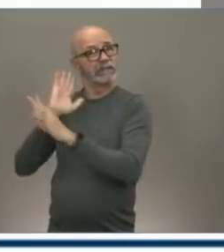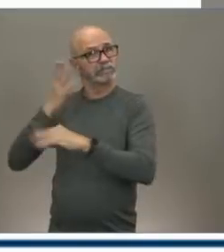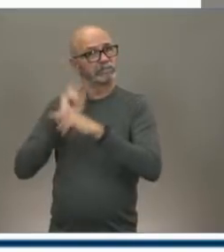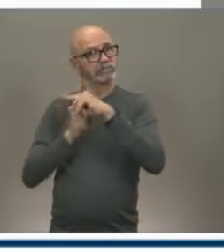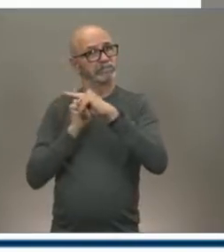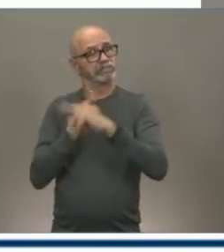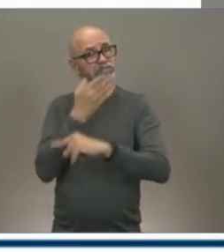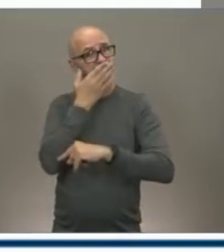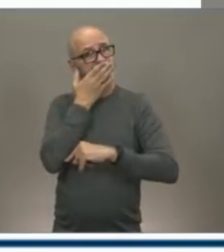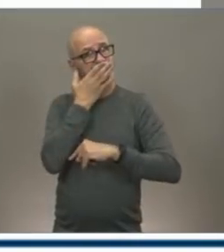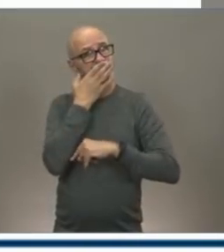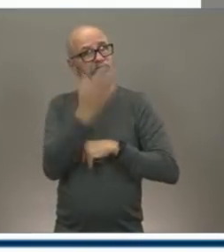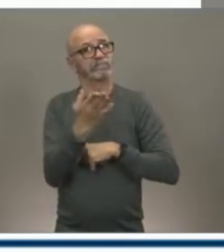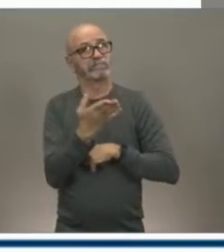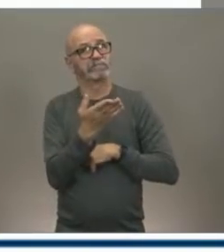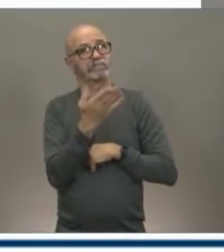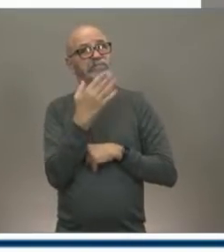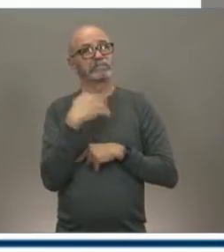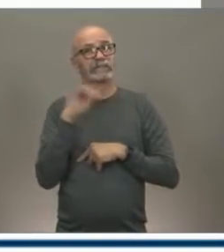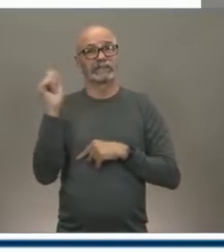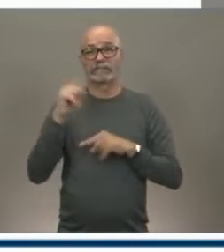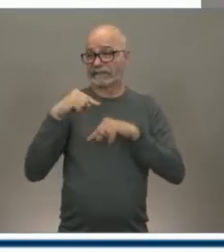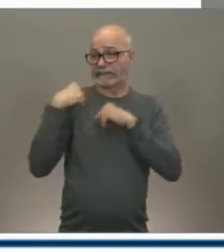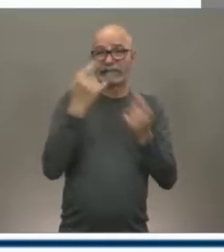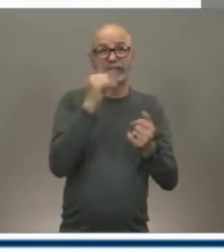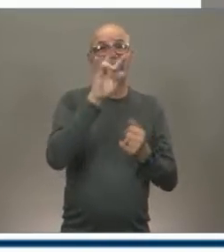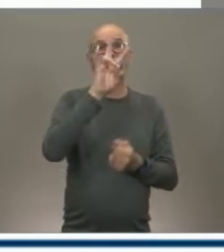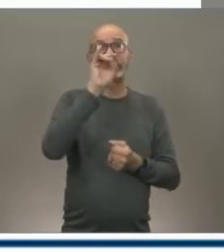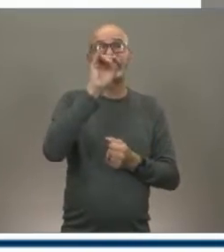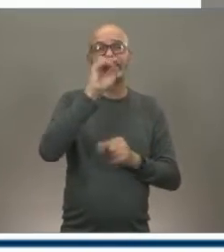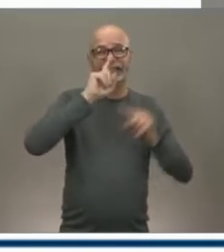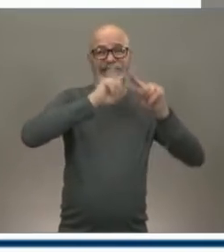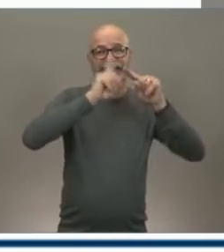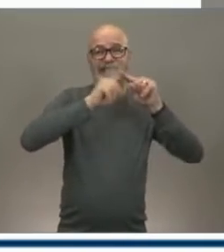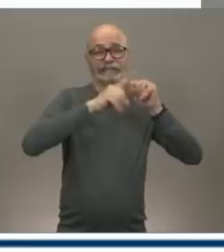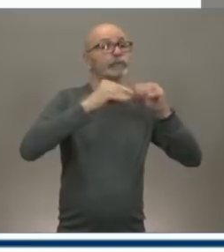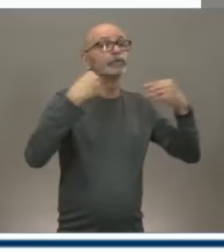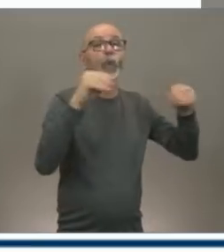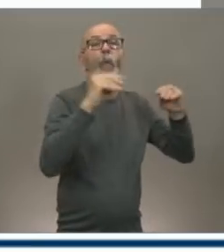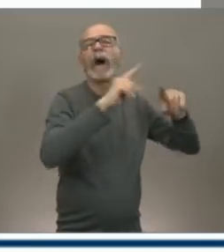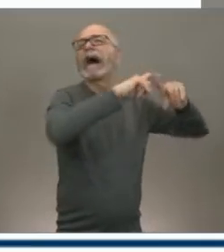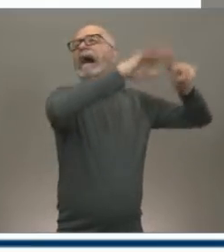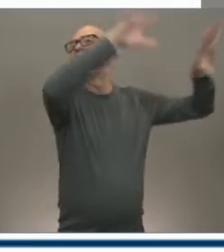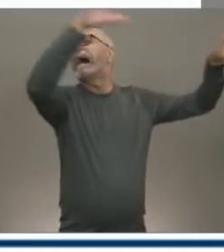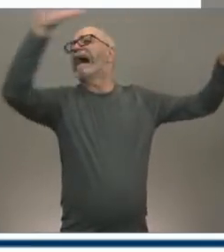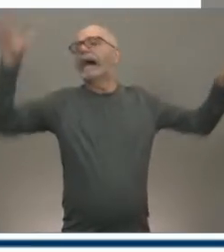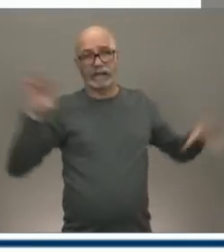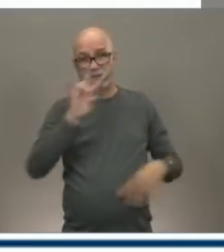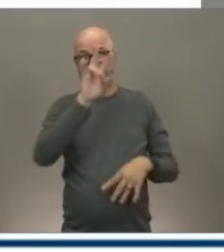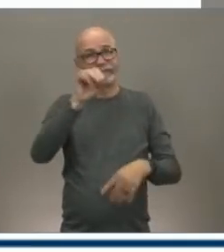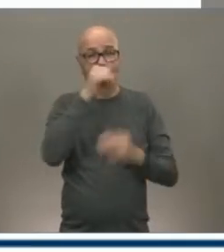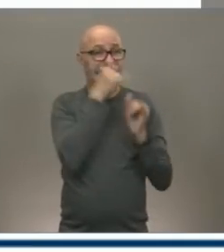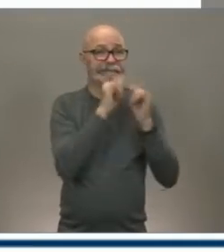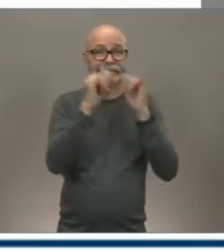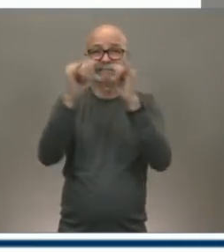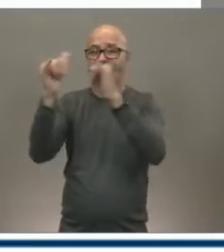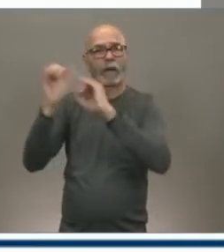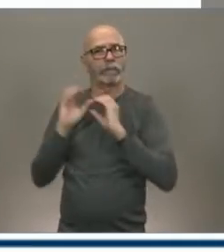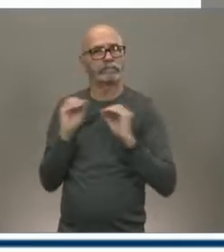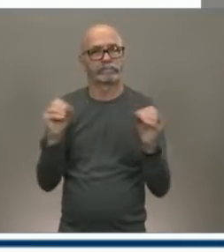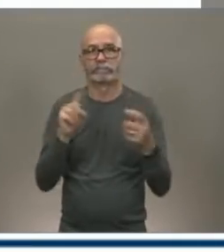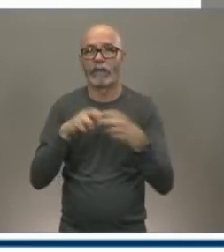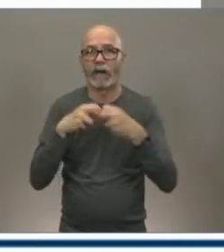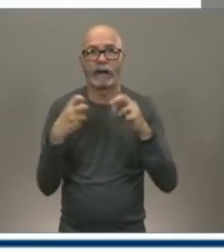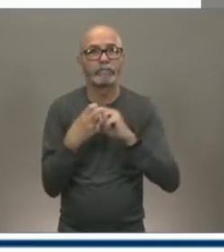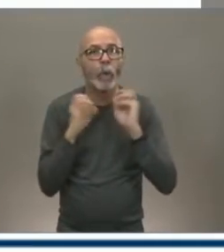than 70 spot checks in the Halifax area and have reported no issues at various retail establishments. Their focus has been